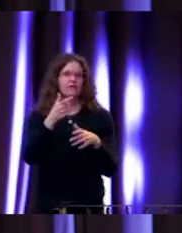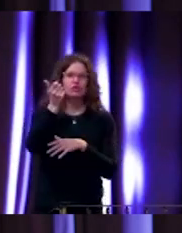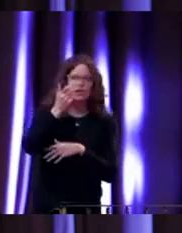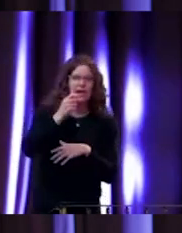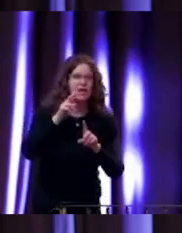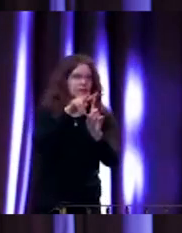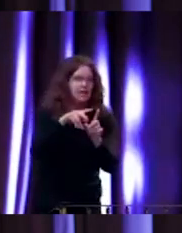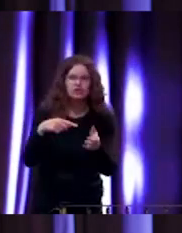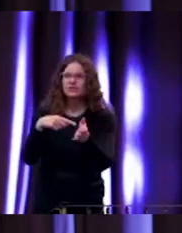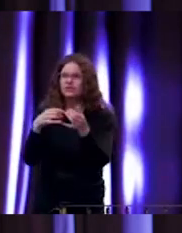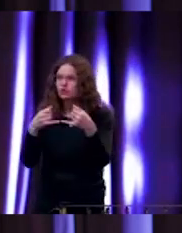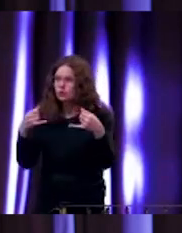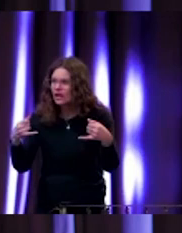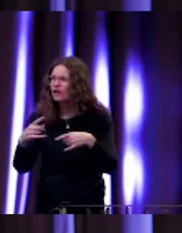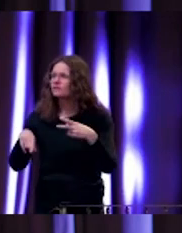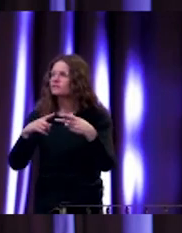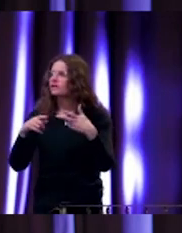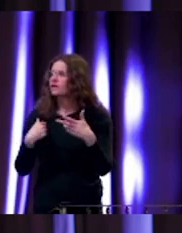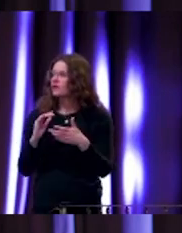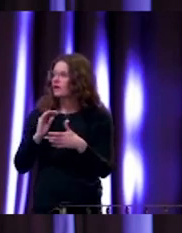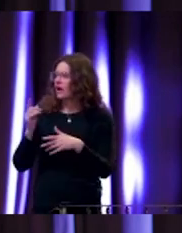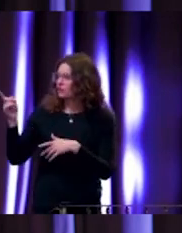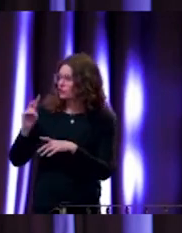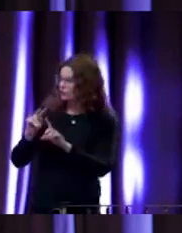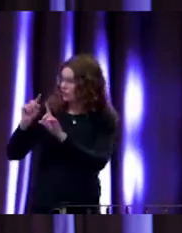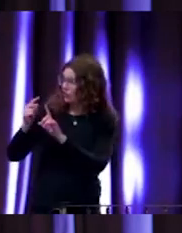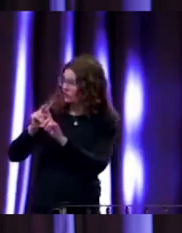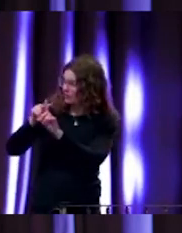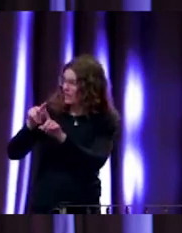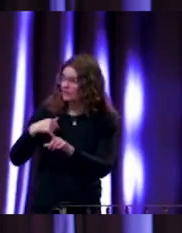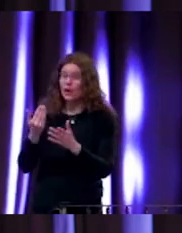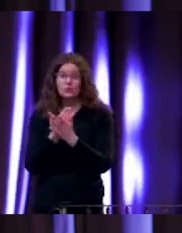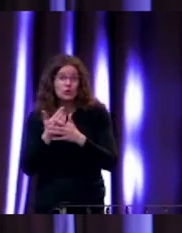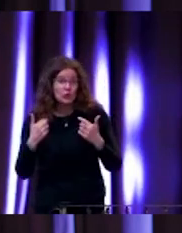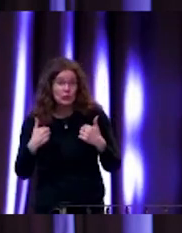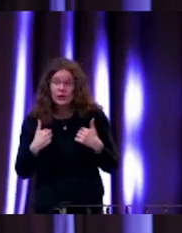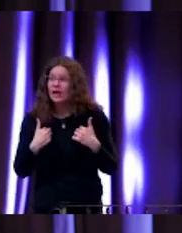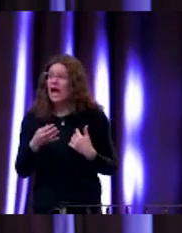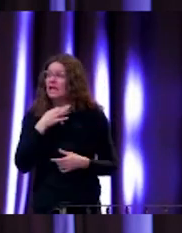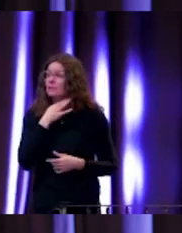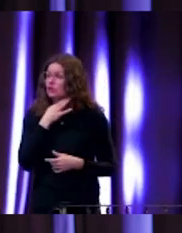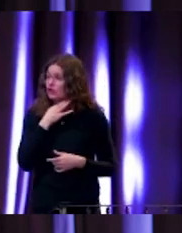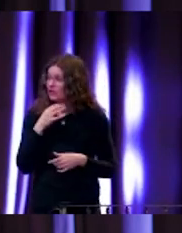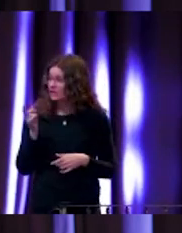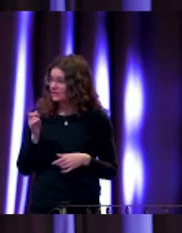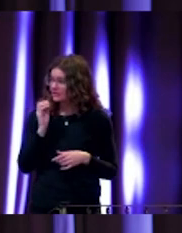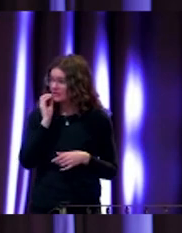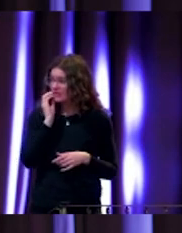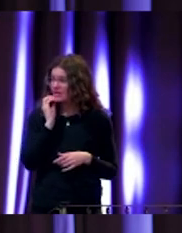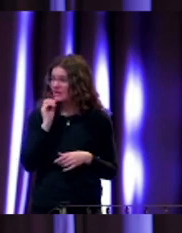very first one I applied for, so I'm still kind of new to this. And I'm wondering if you guys, because you know the topography